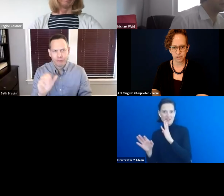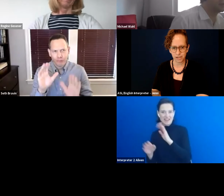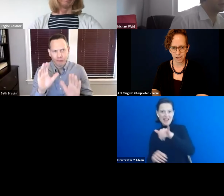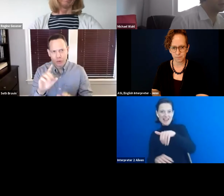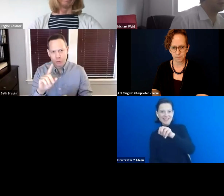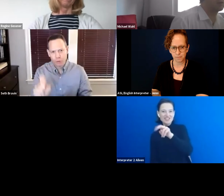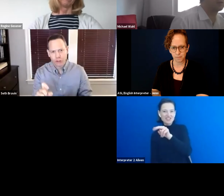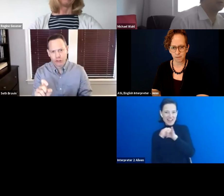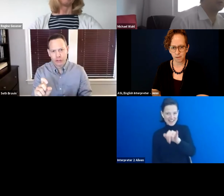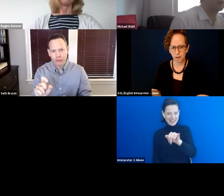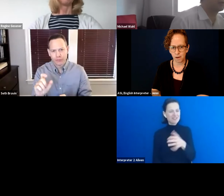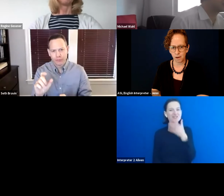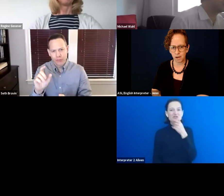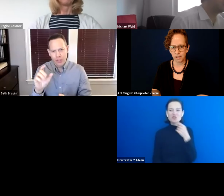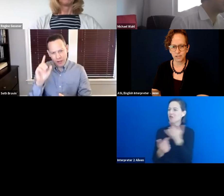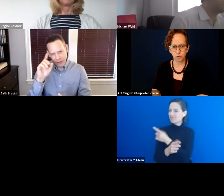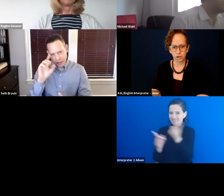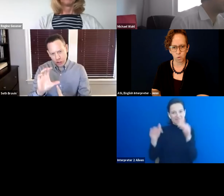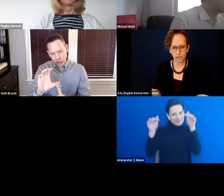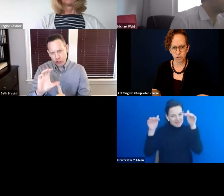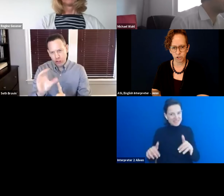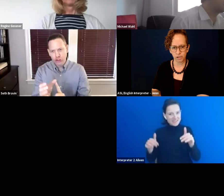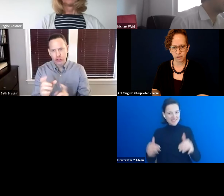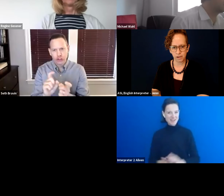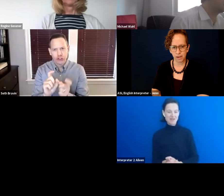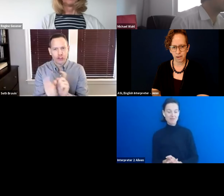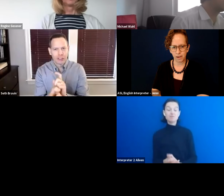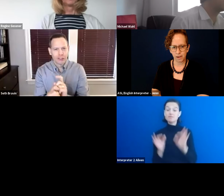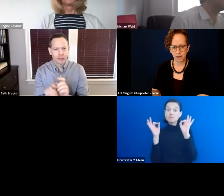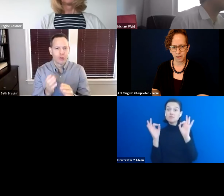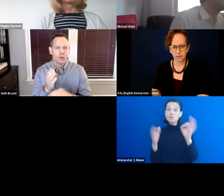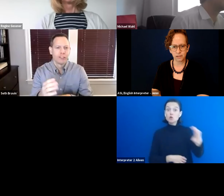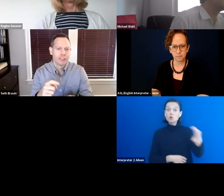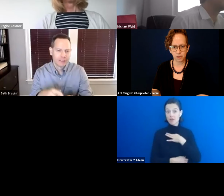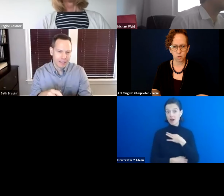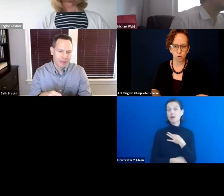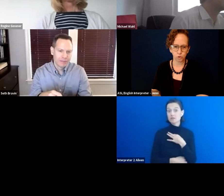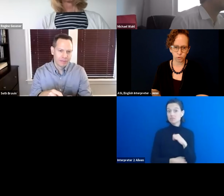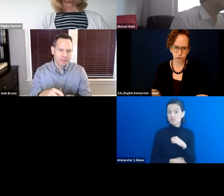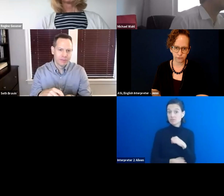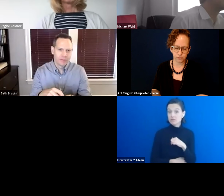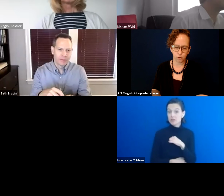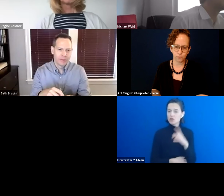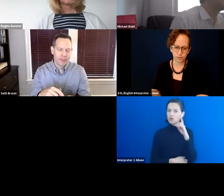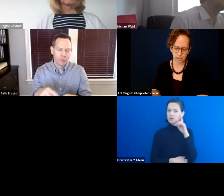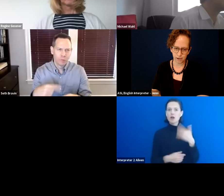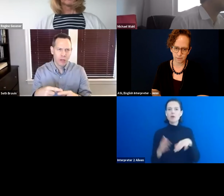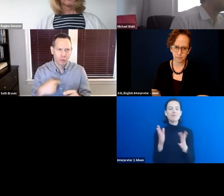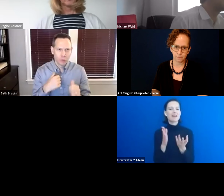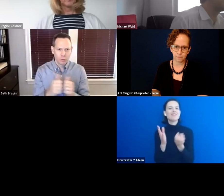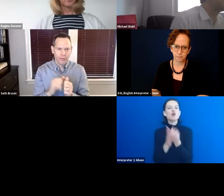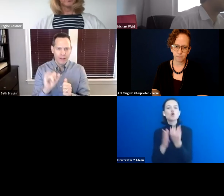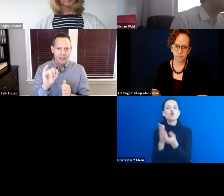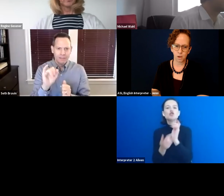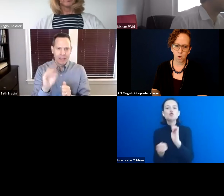of you today. It's a great question, and I think it's about a cultural shift over